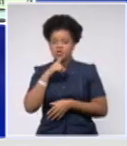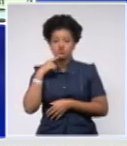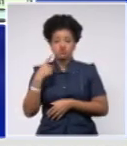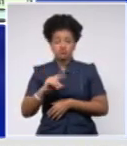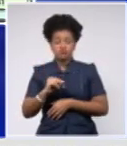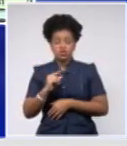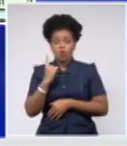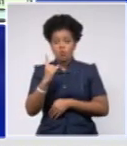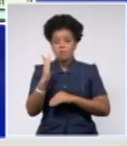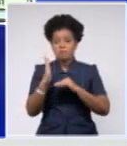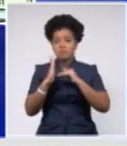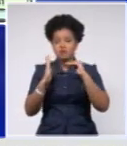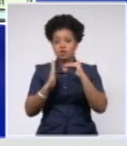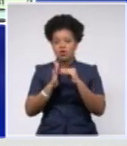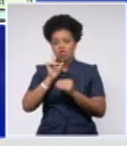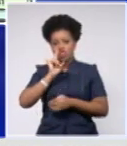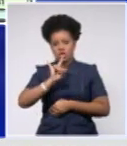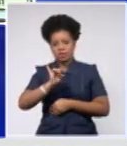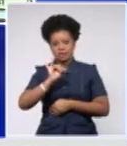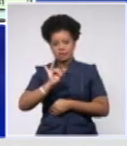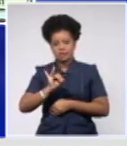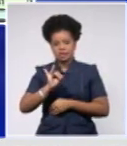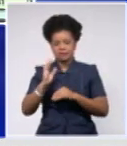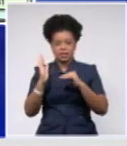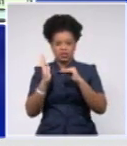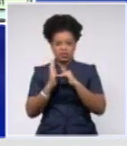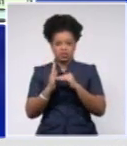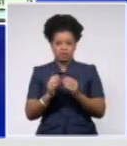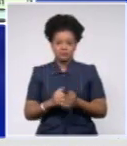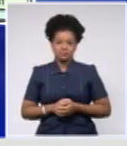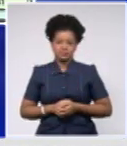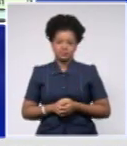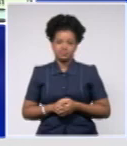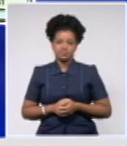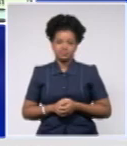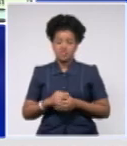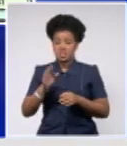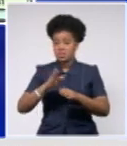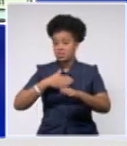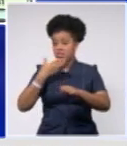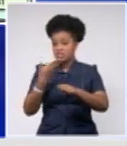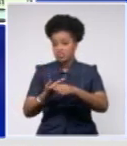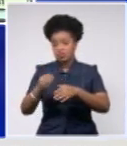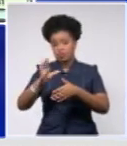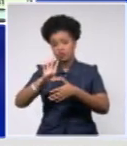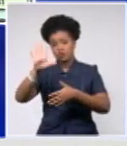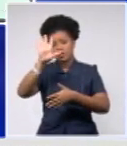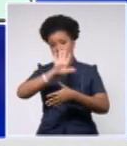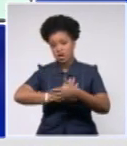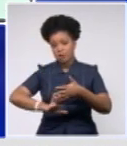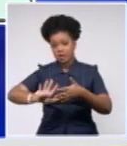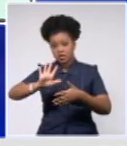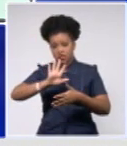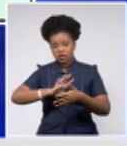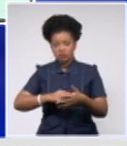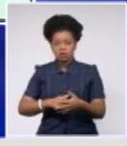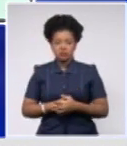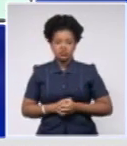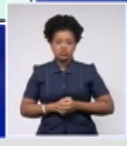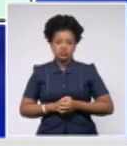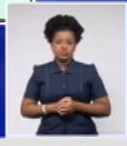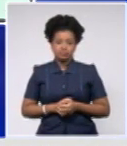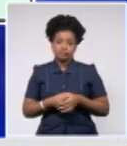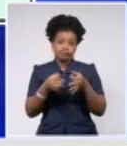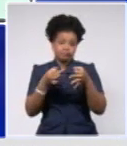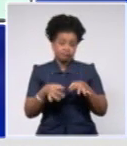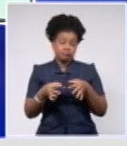1,097,000. From the Americas, after the United States and Brazil, comes Peru,